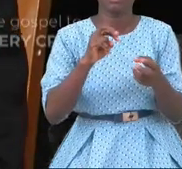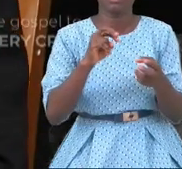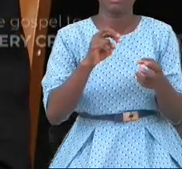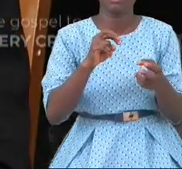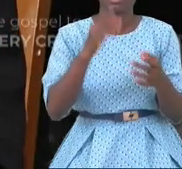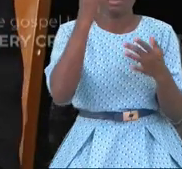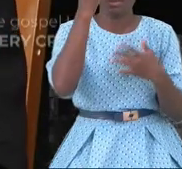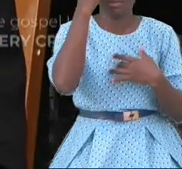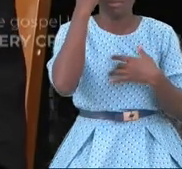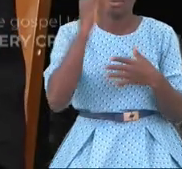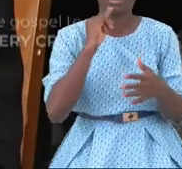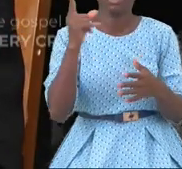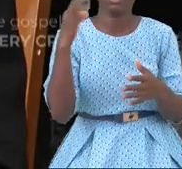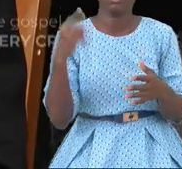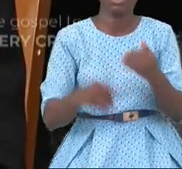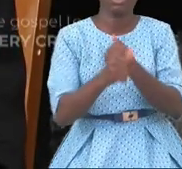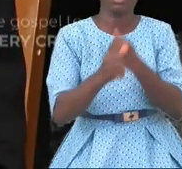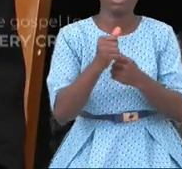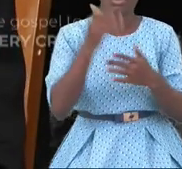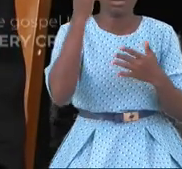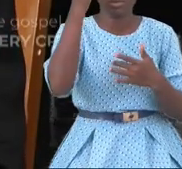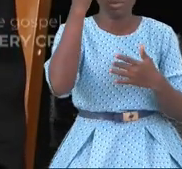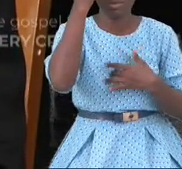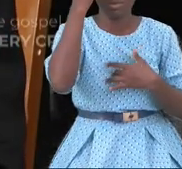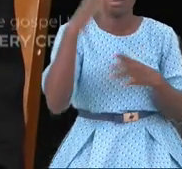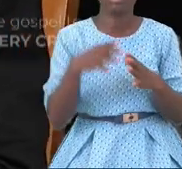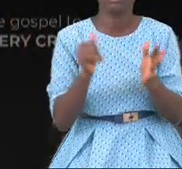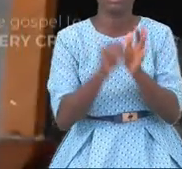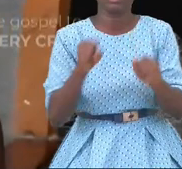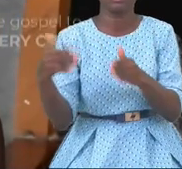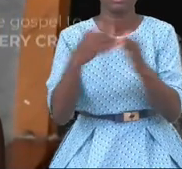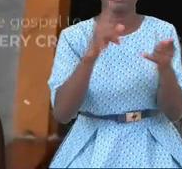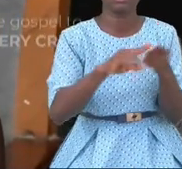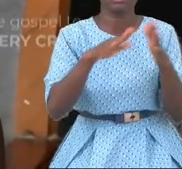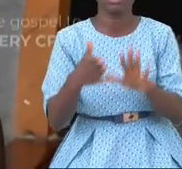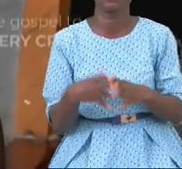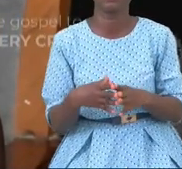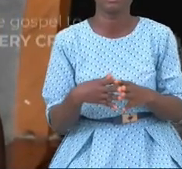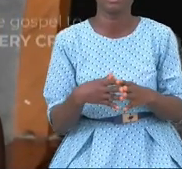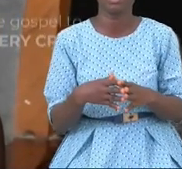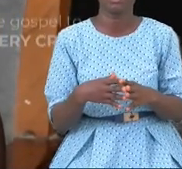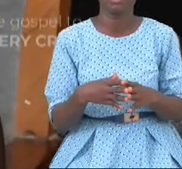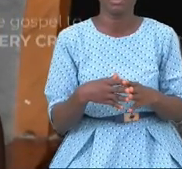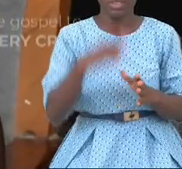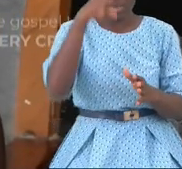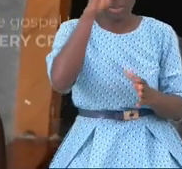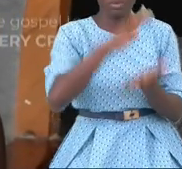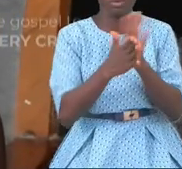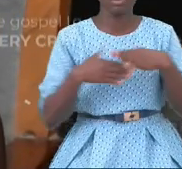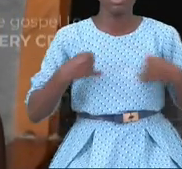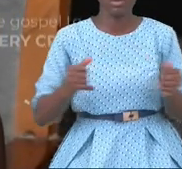without medication, that one is beyond medical conception. And I want to give God glory, the Alpha and